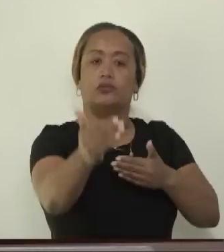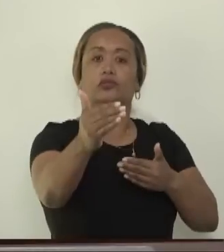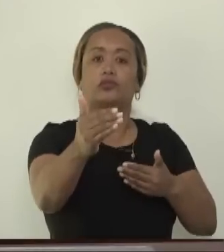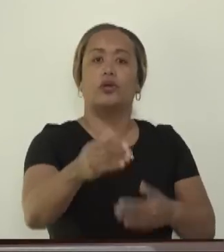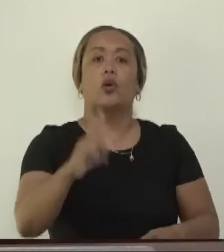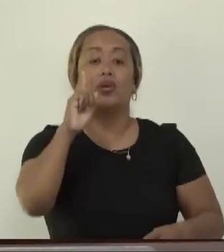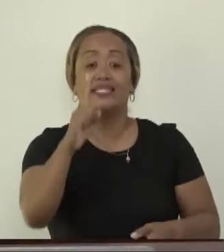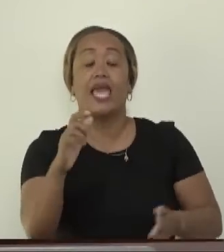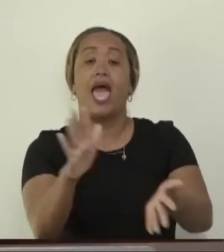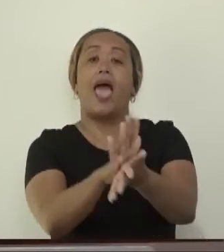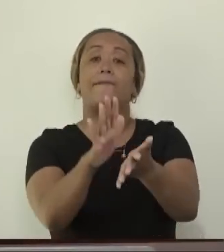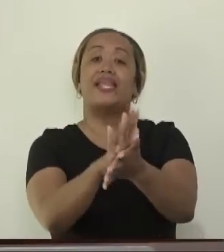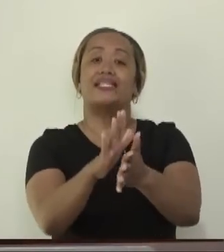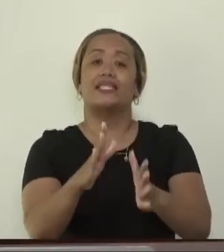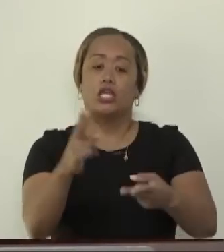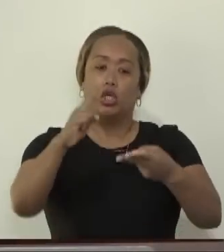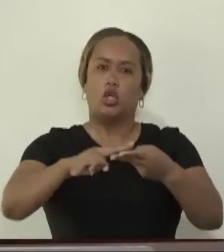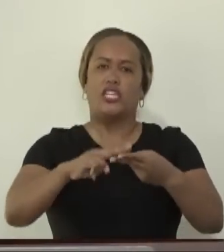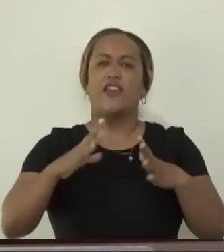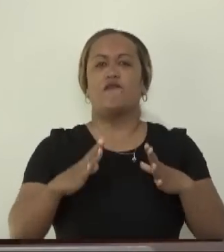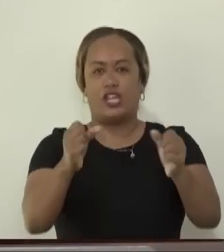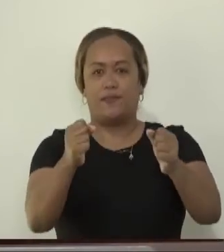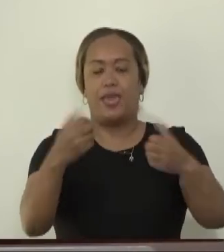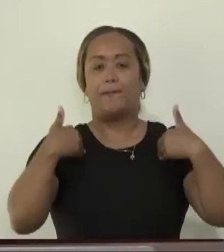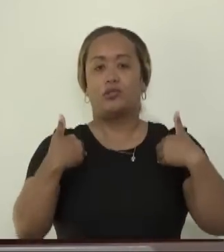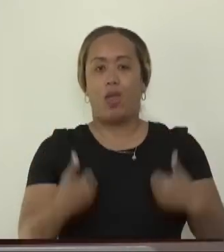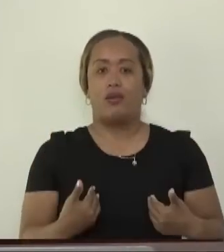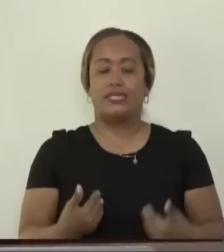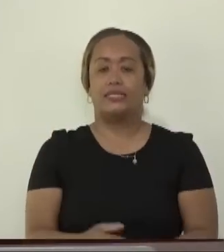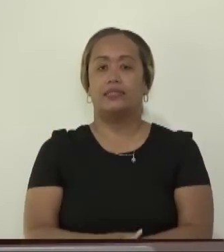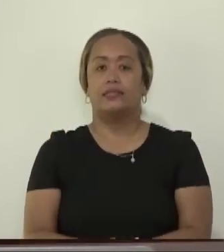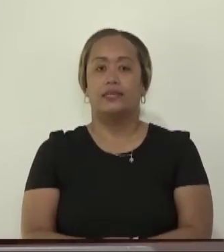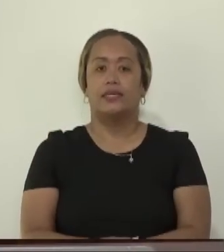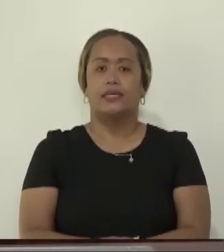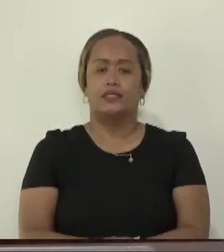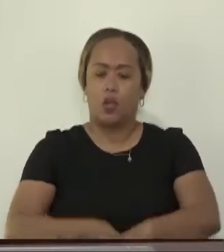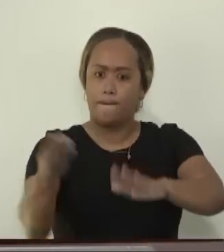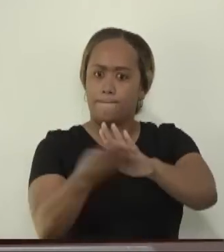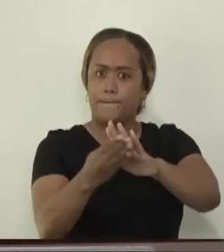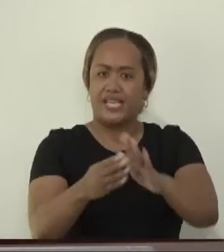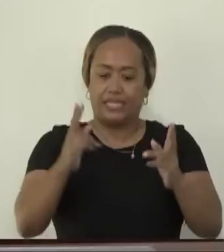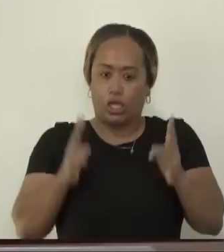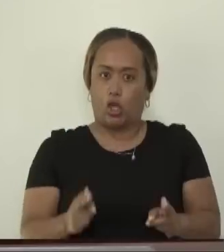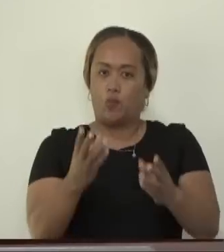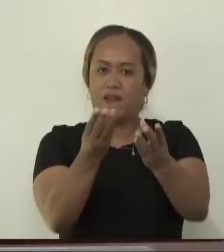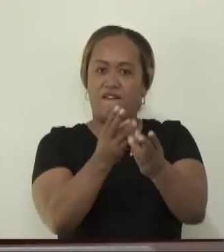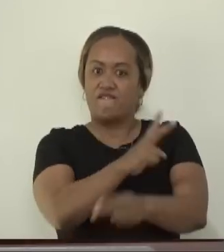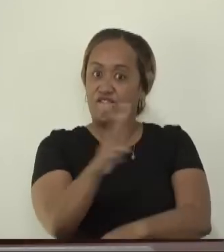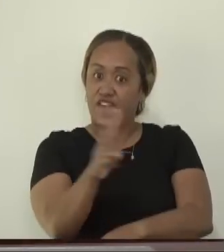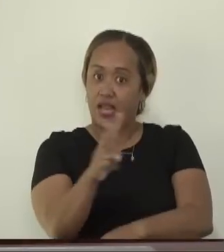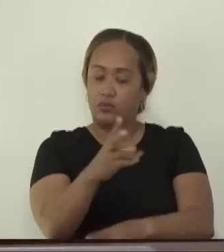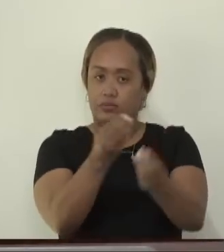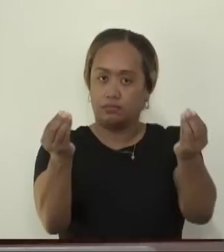happiness, unity, freedom, and prosperity. These basic human values will provide us